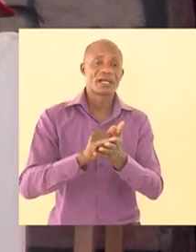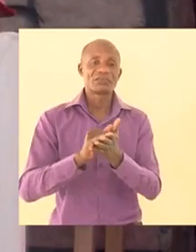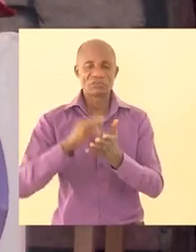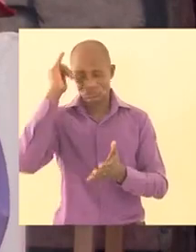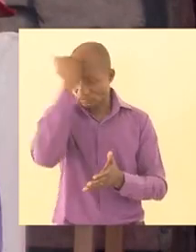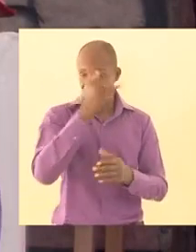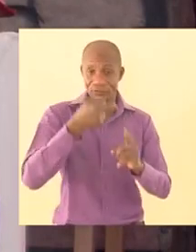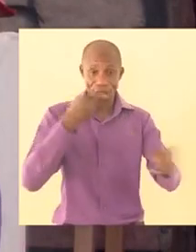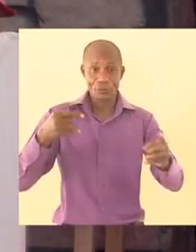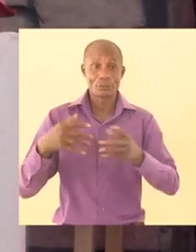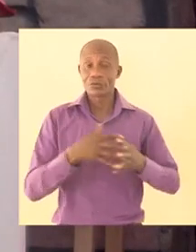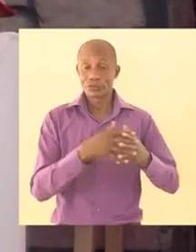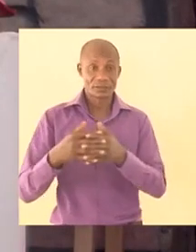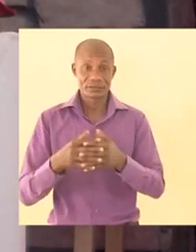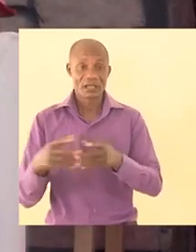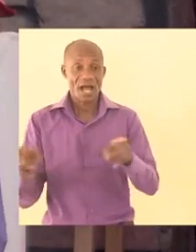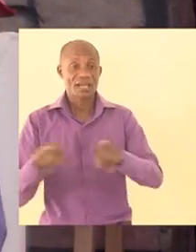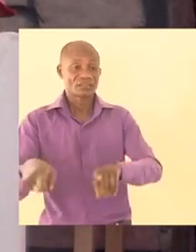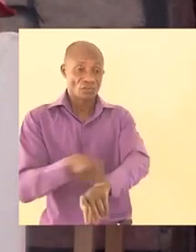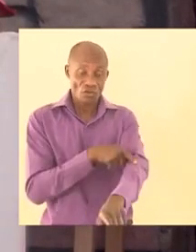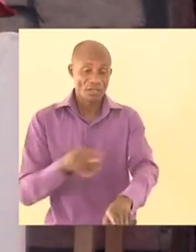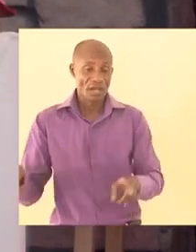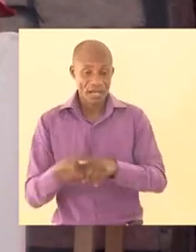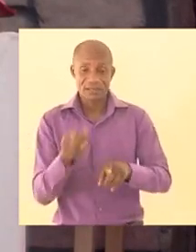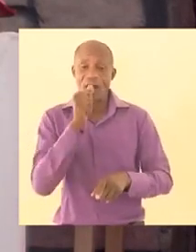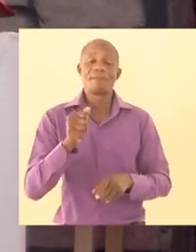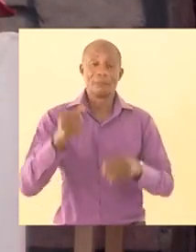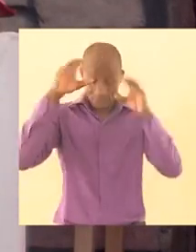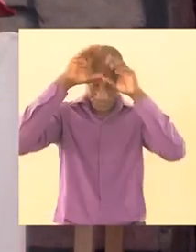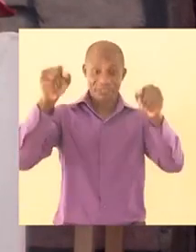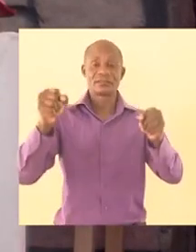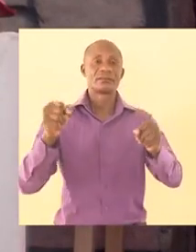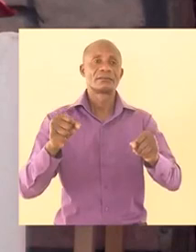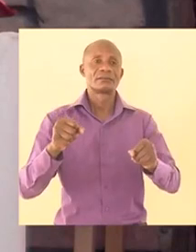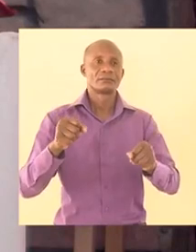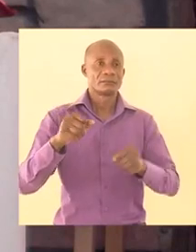from the U.S., as long as I am president of this country, homosexuality will not be legalized.